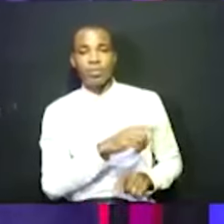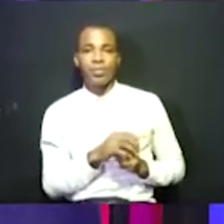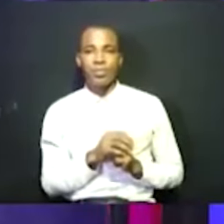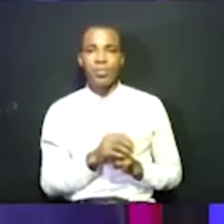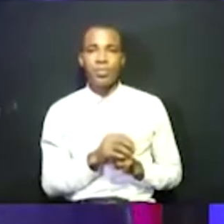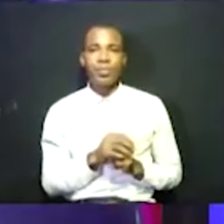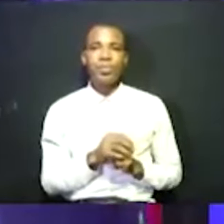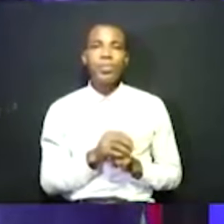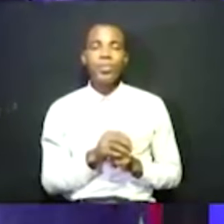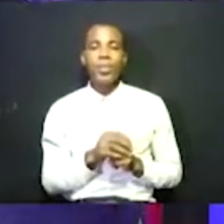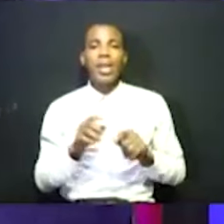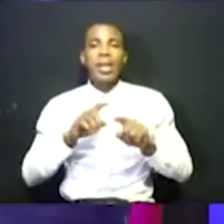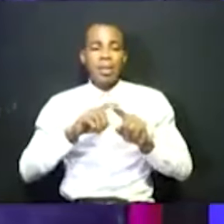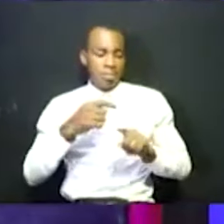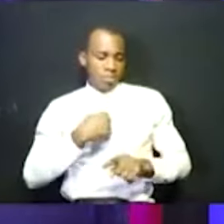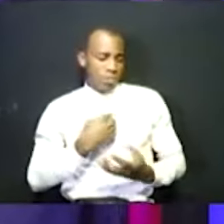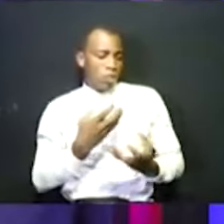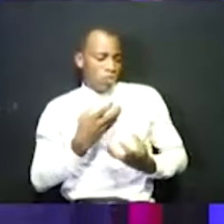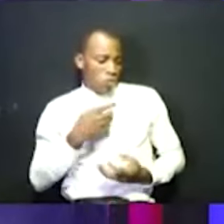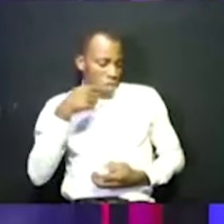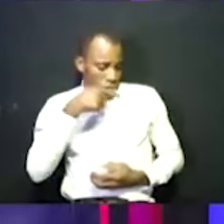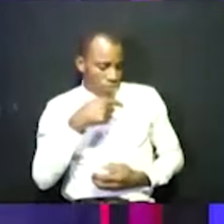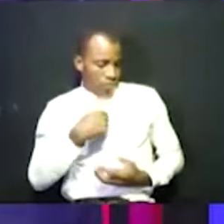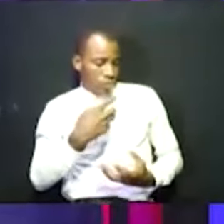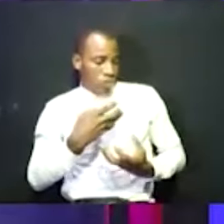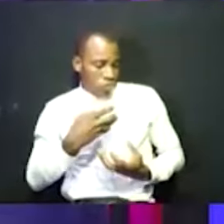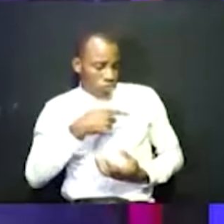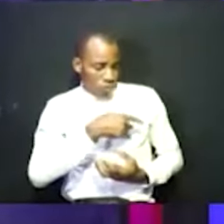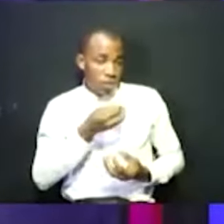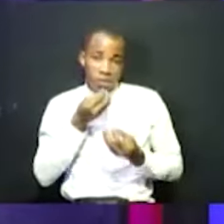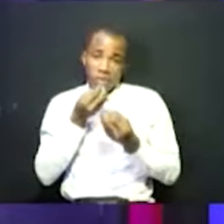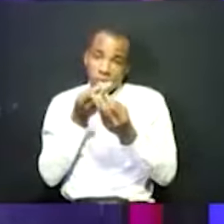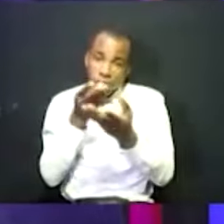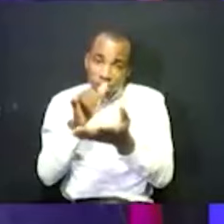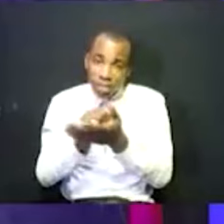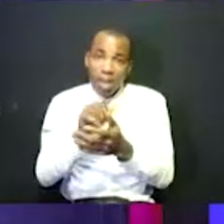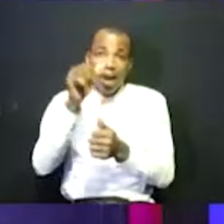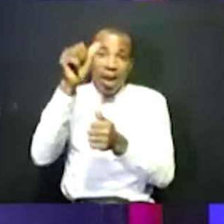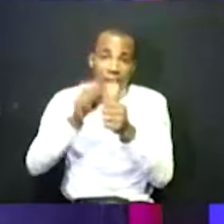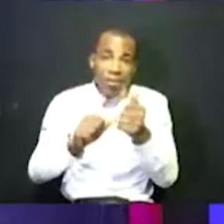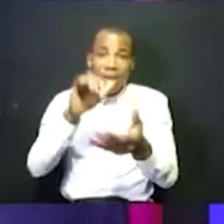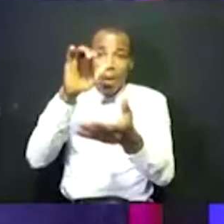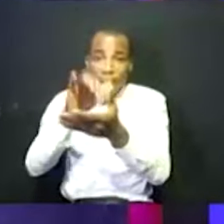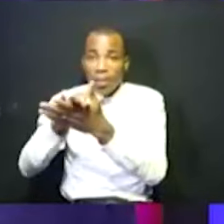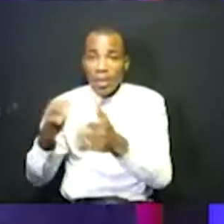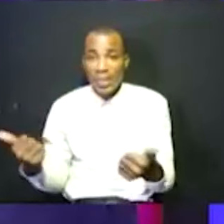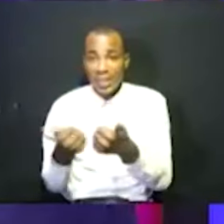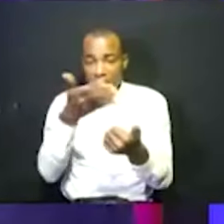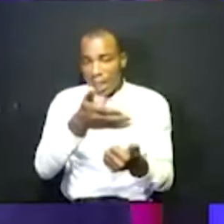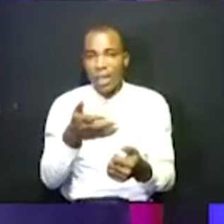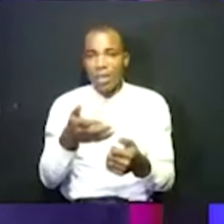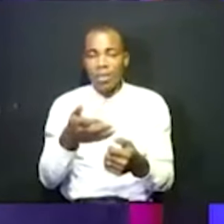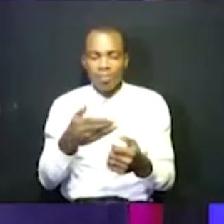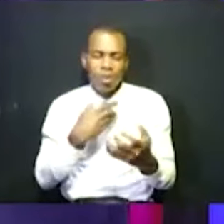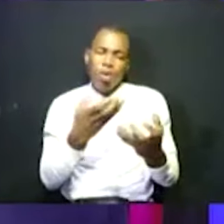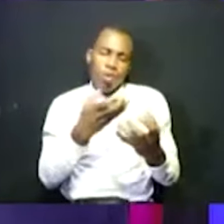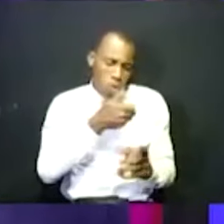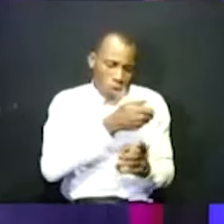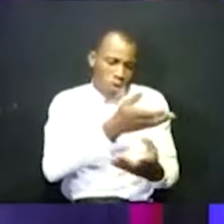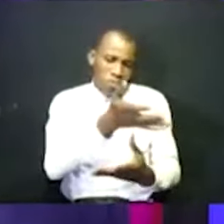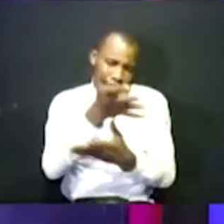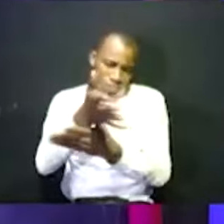wanted him to have told us which verse in the scripture said awaribia or hawom, and that one I would have been